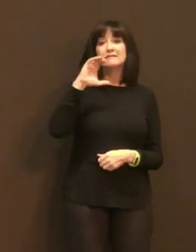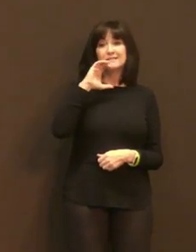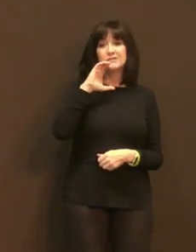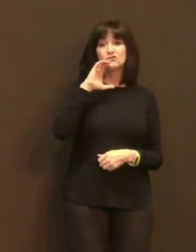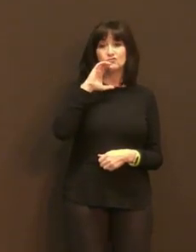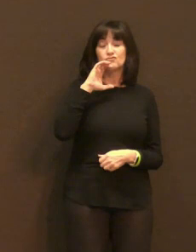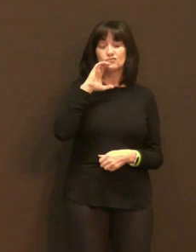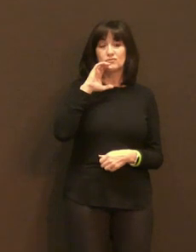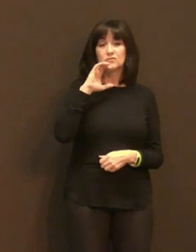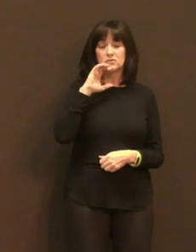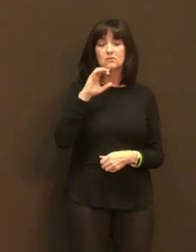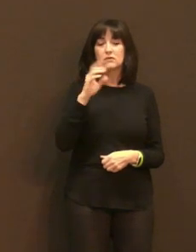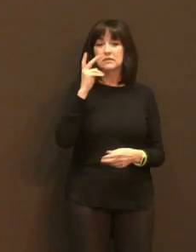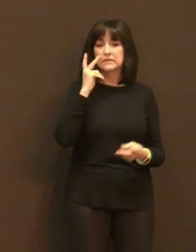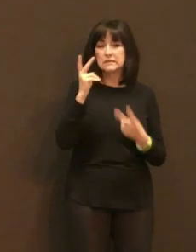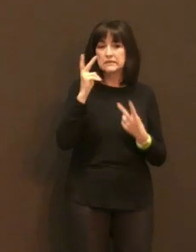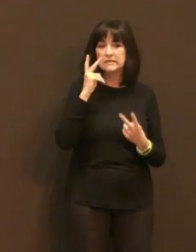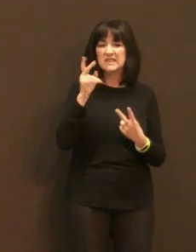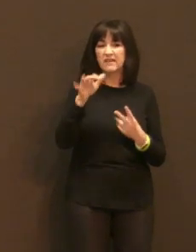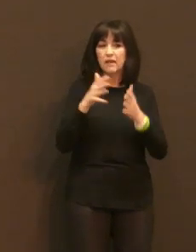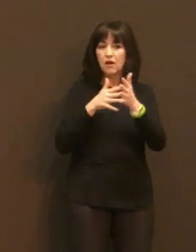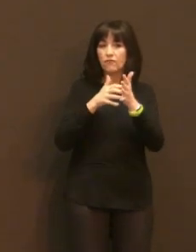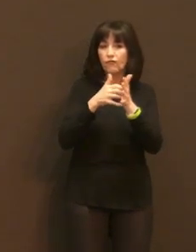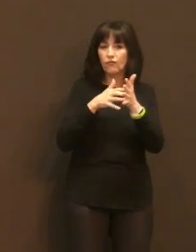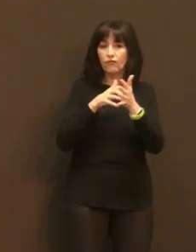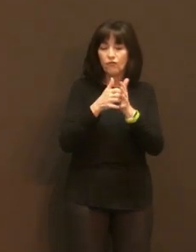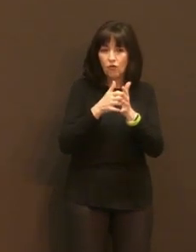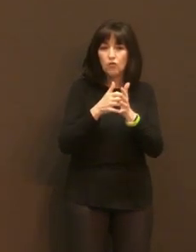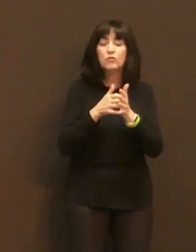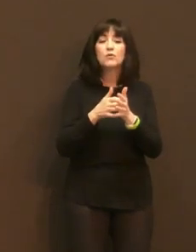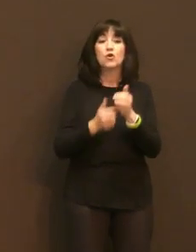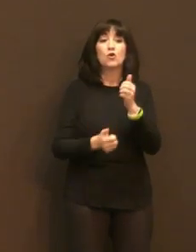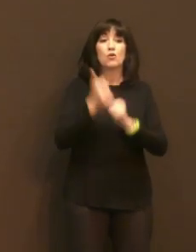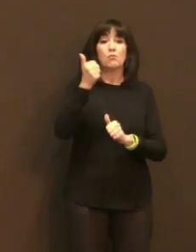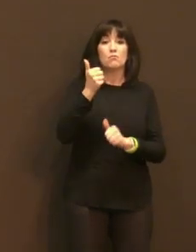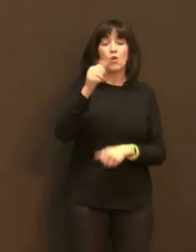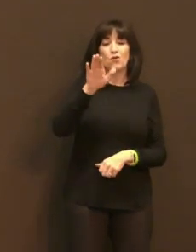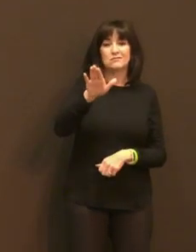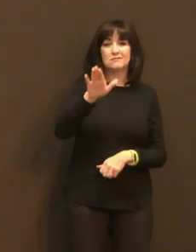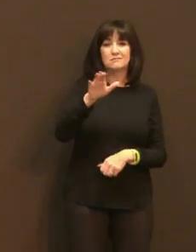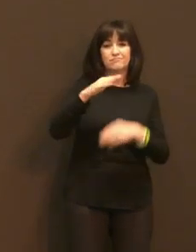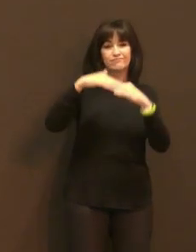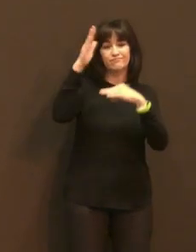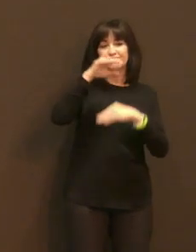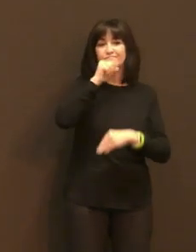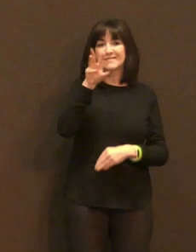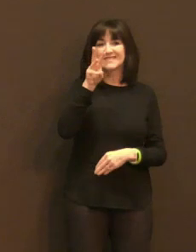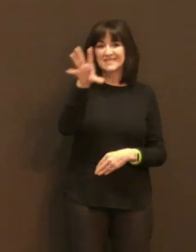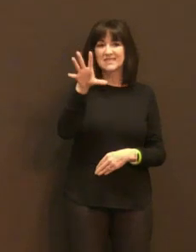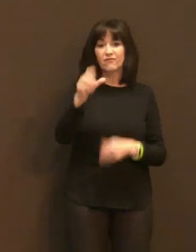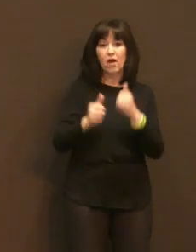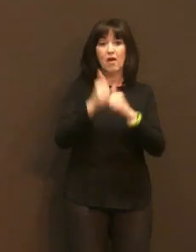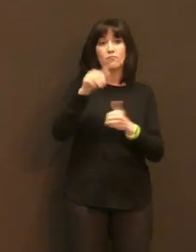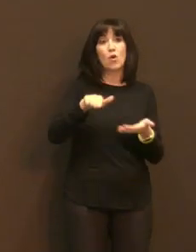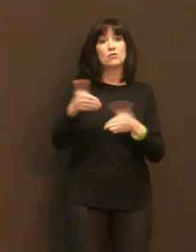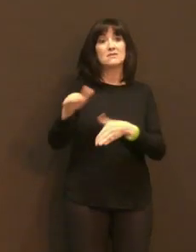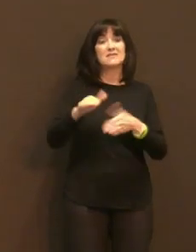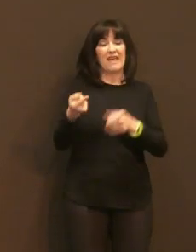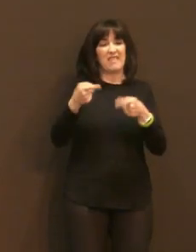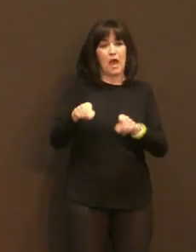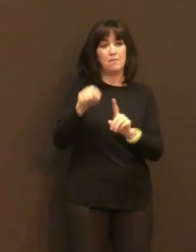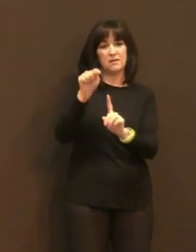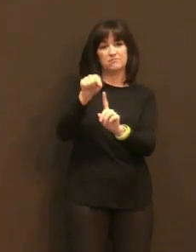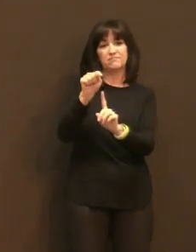demographic where we're seeing all those fatalities is in the 65-year-old and over.